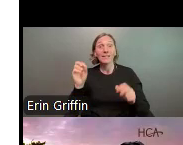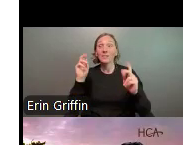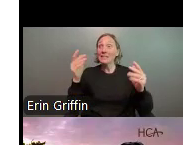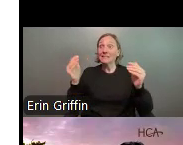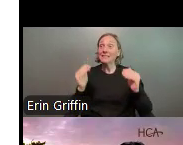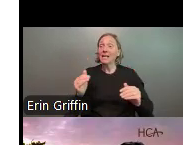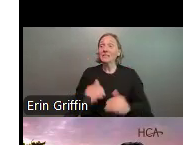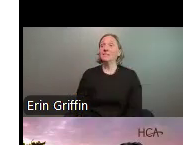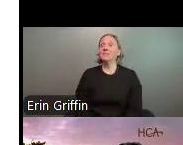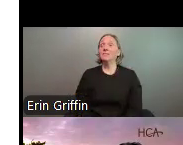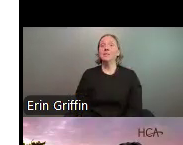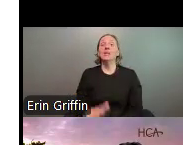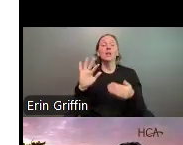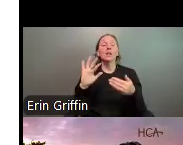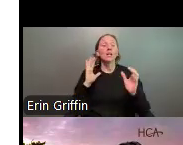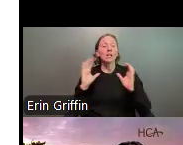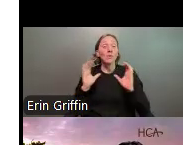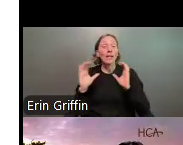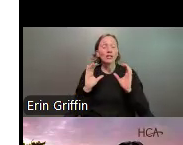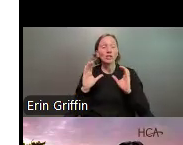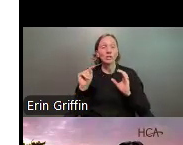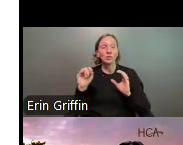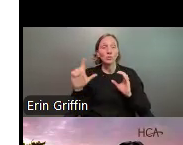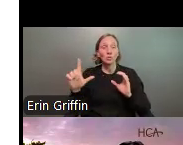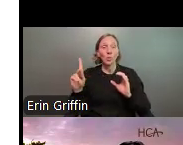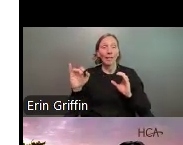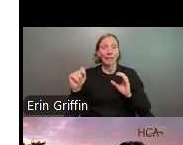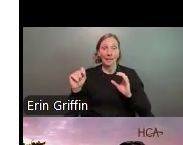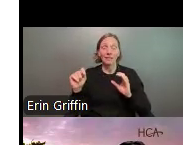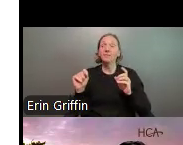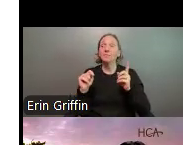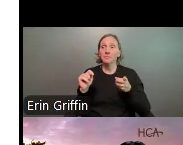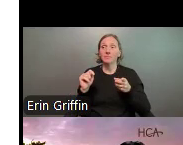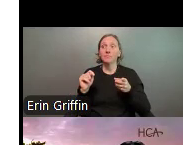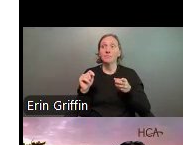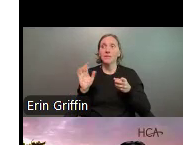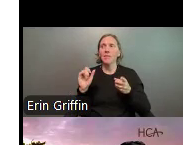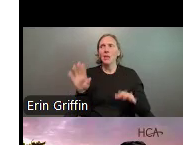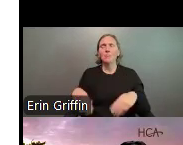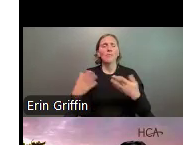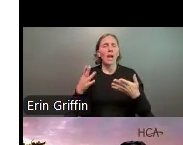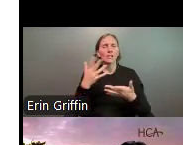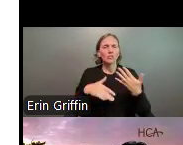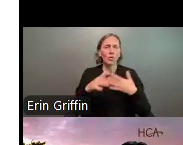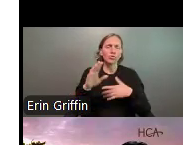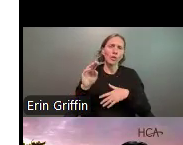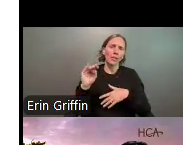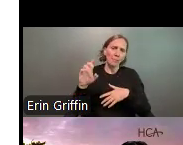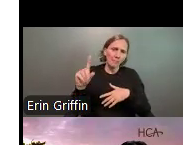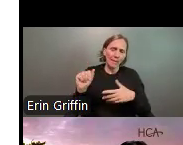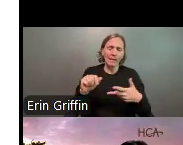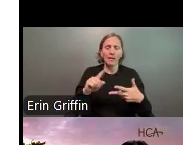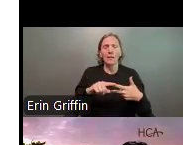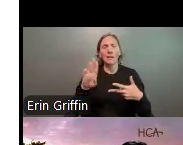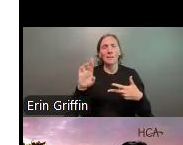We also have a communications toolkit that provides social media, branding, and language guidance,